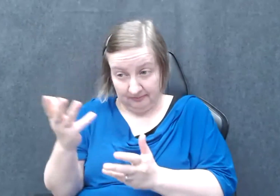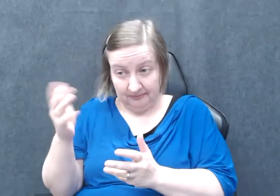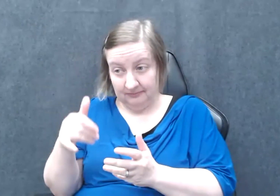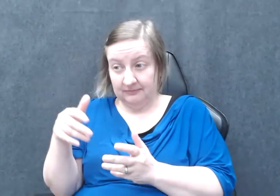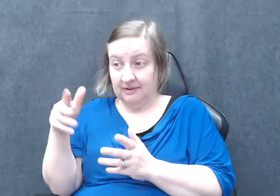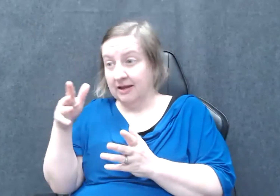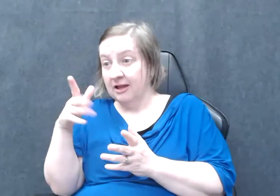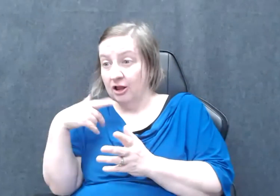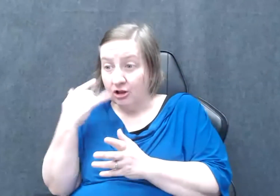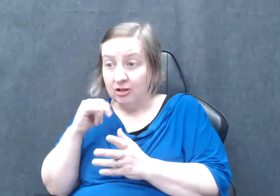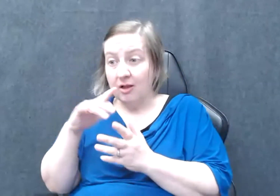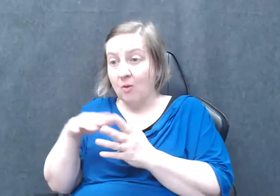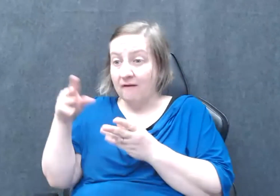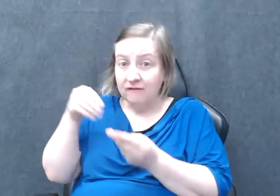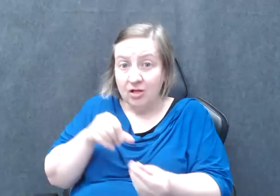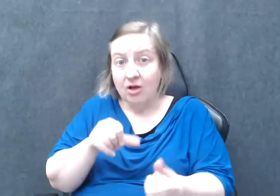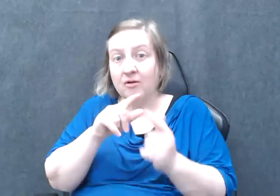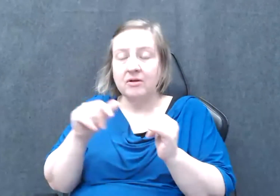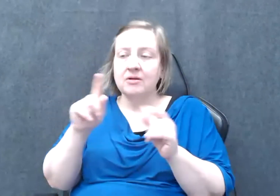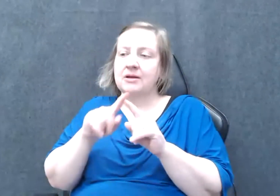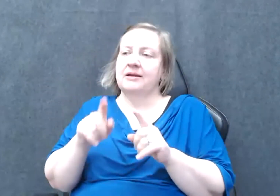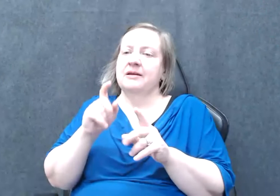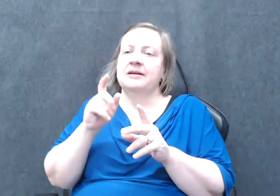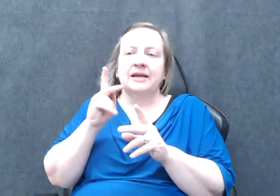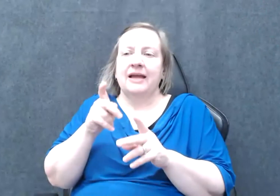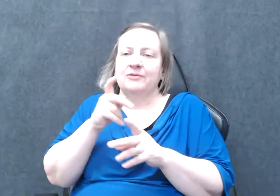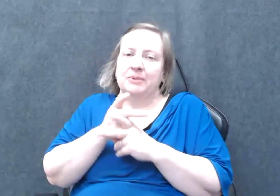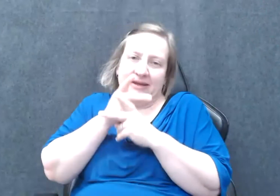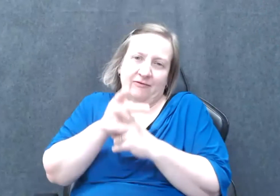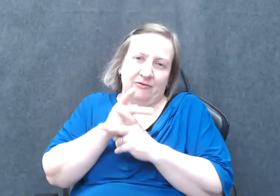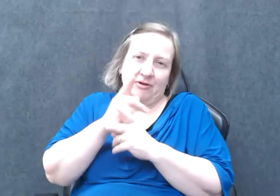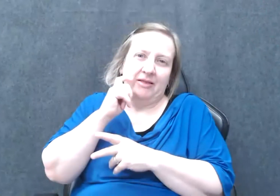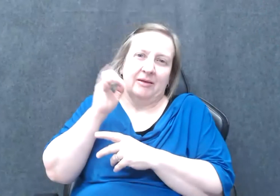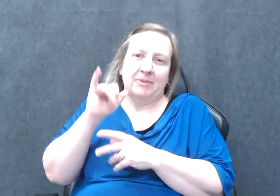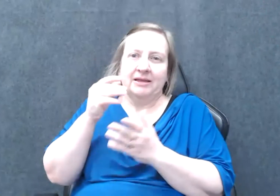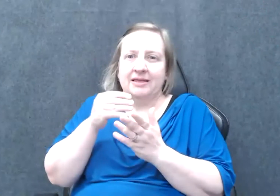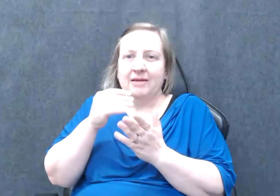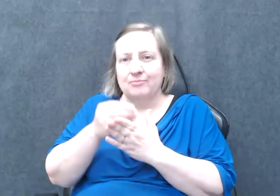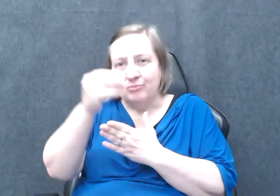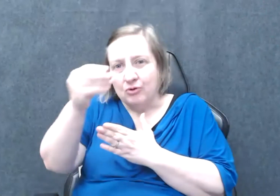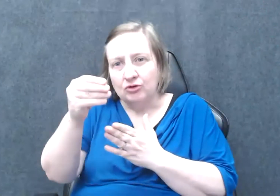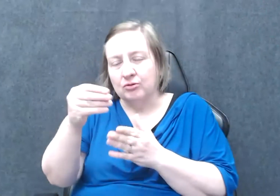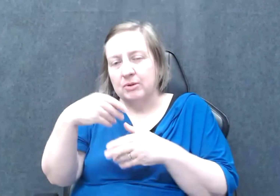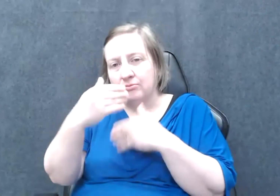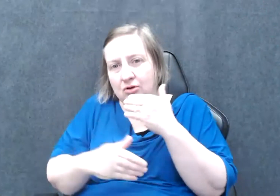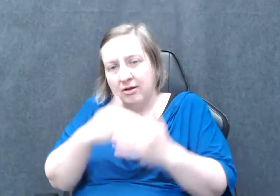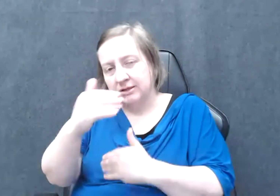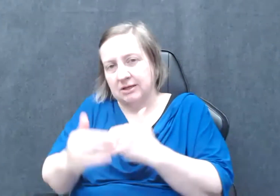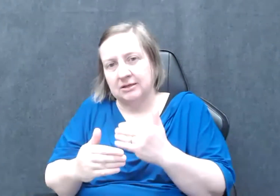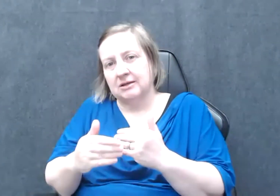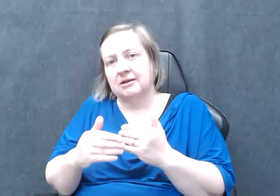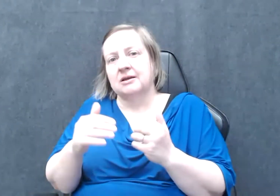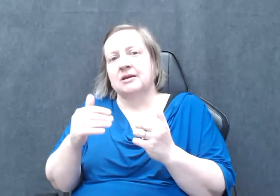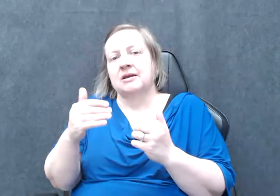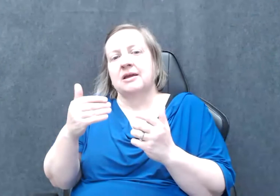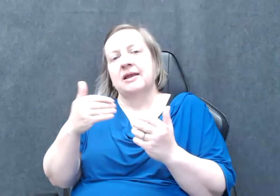and what it looks like. We just have to be so careful. I think it's because of the procurement process, right? And then forming those biased